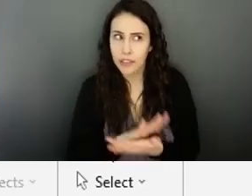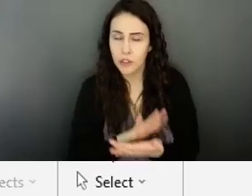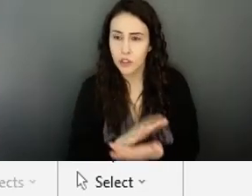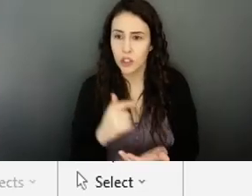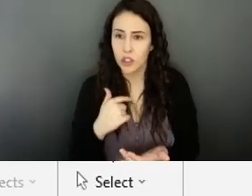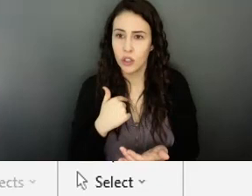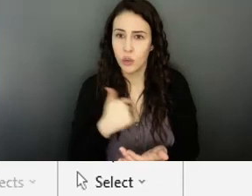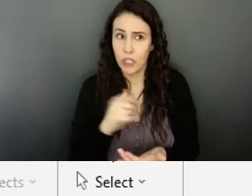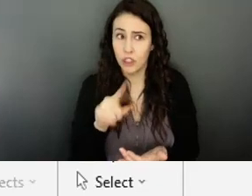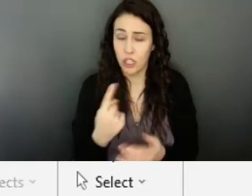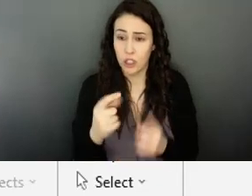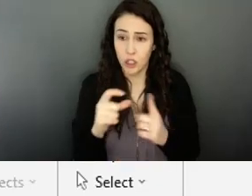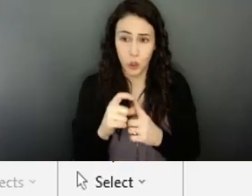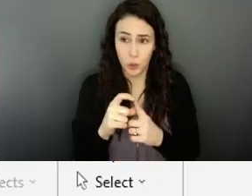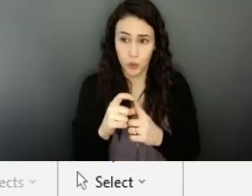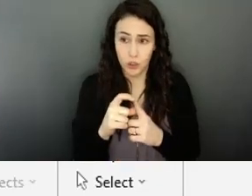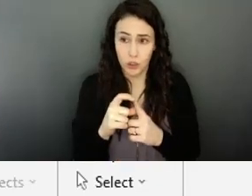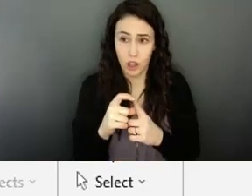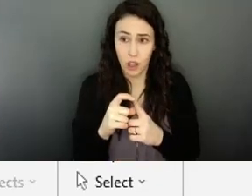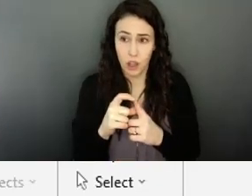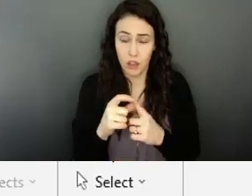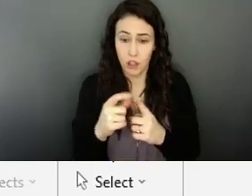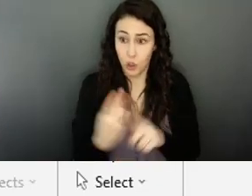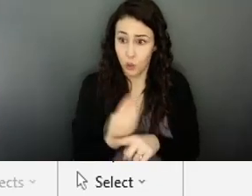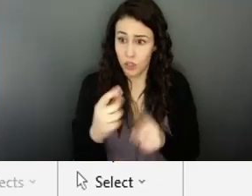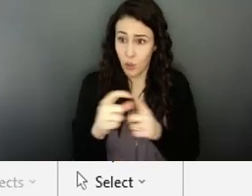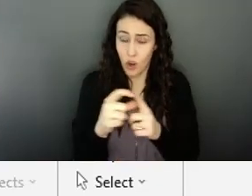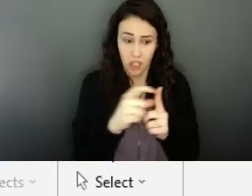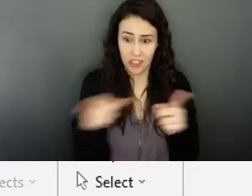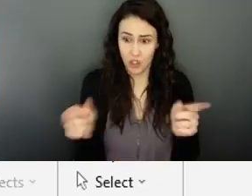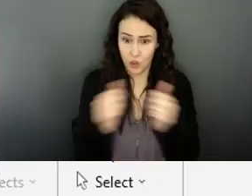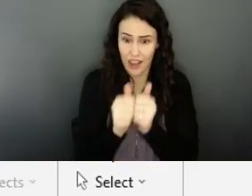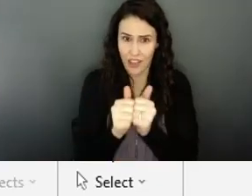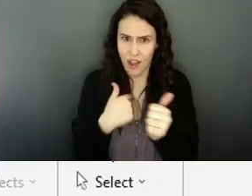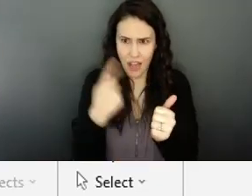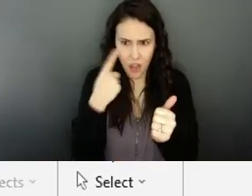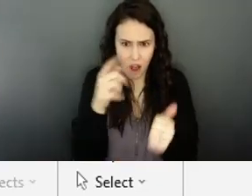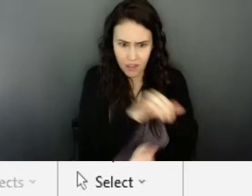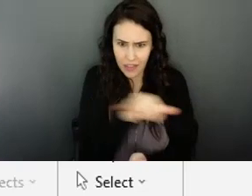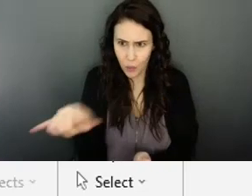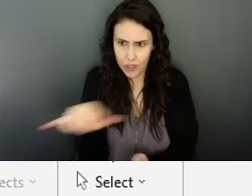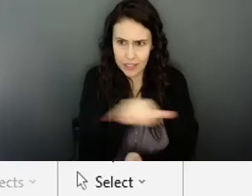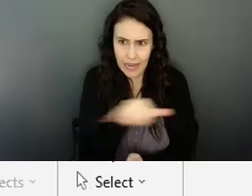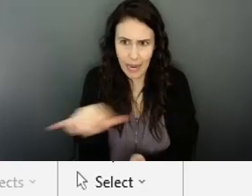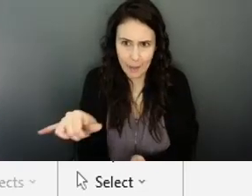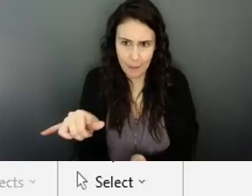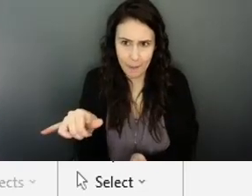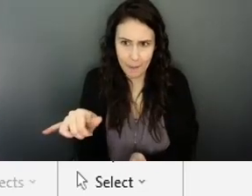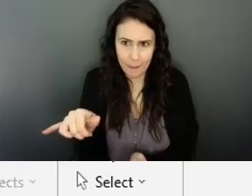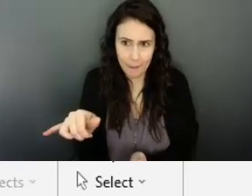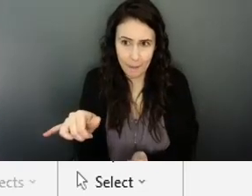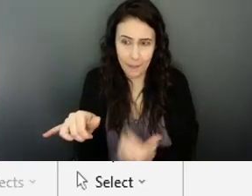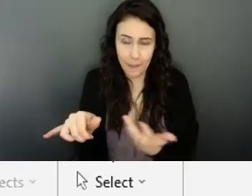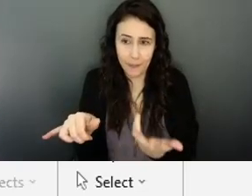those words together. I thought they were the same thing. So not knowing the